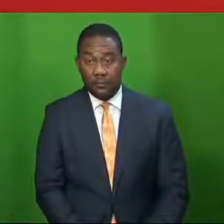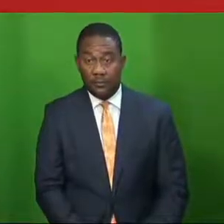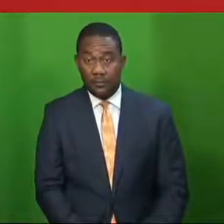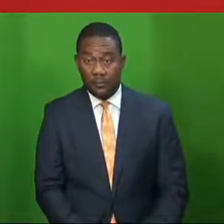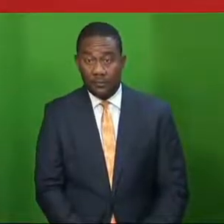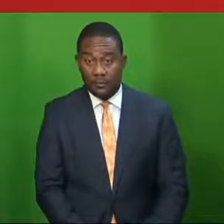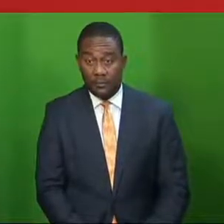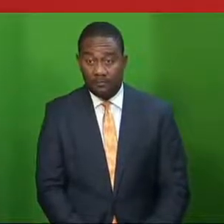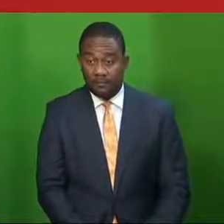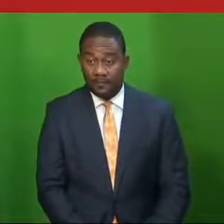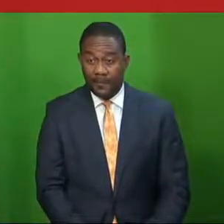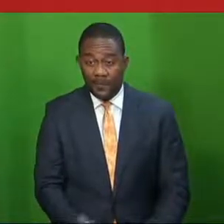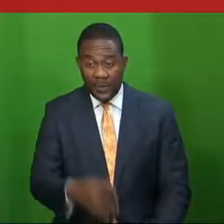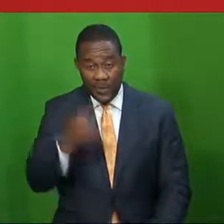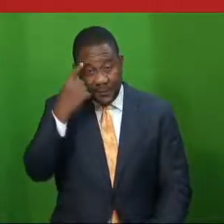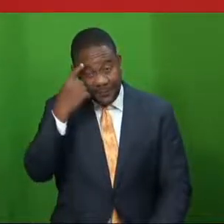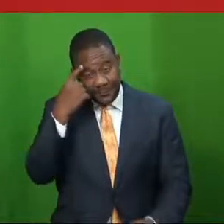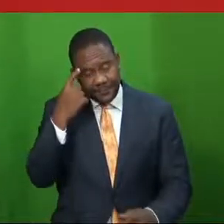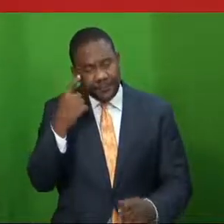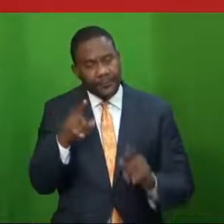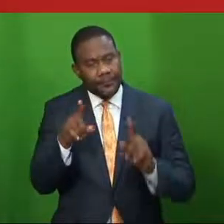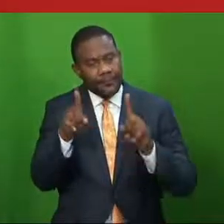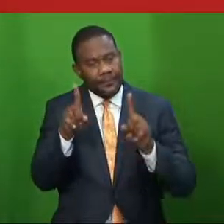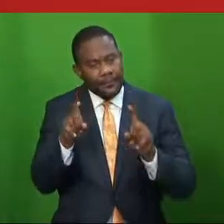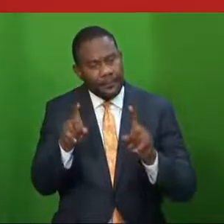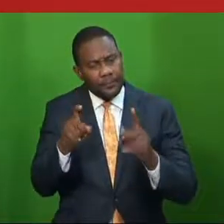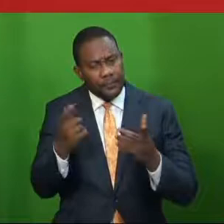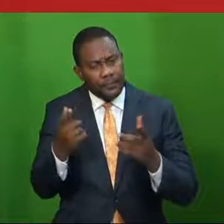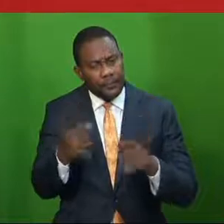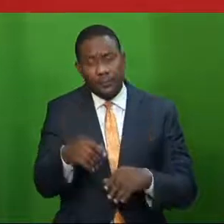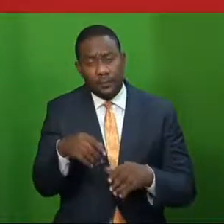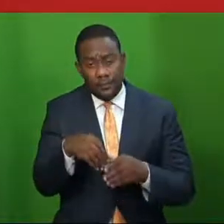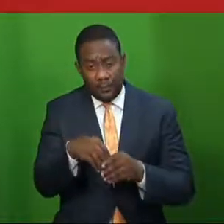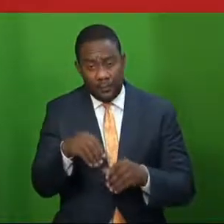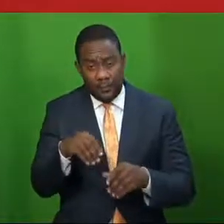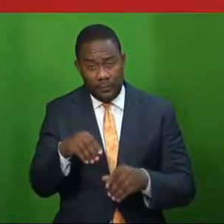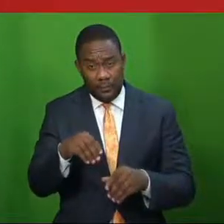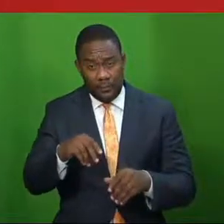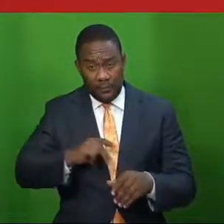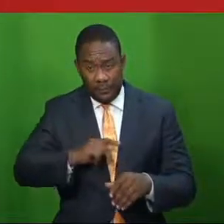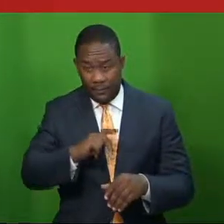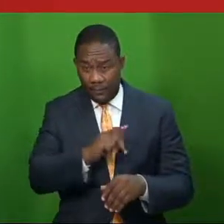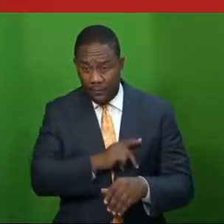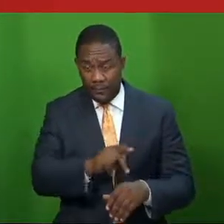test conducted so far revealed that out of 227 members that,